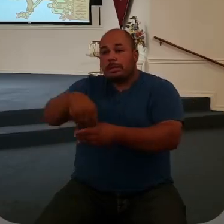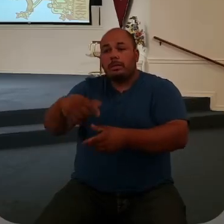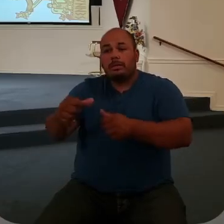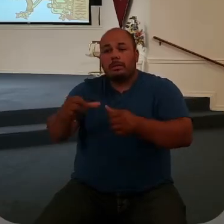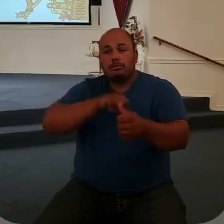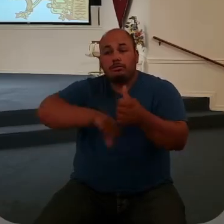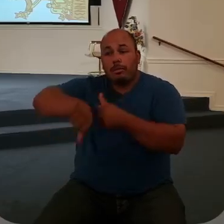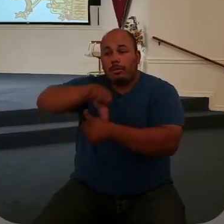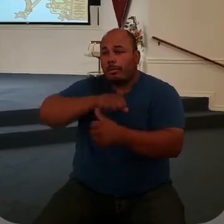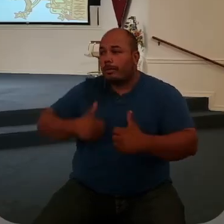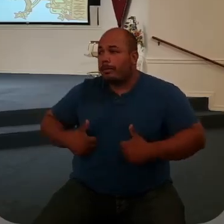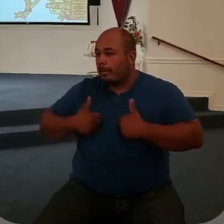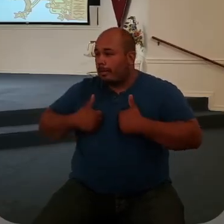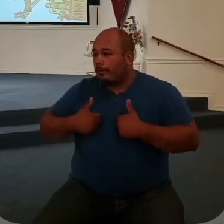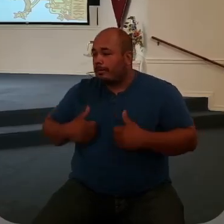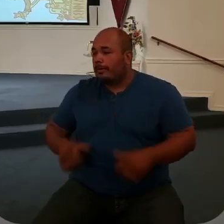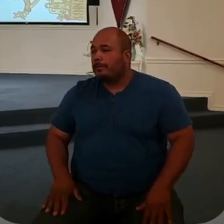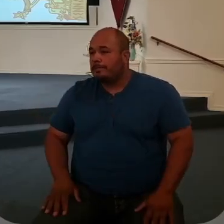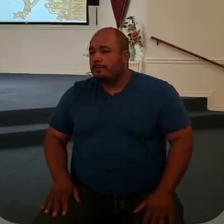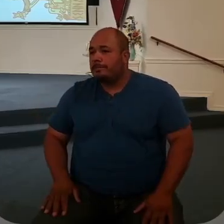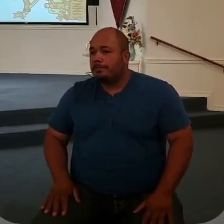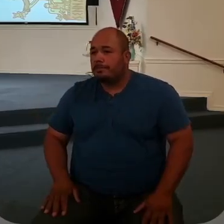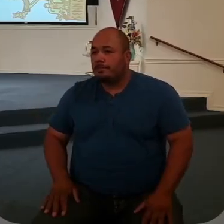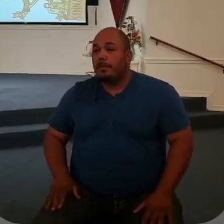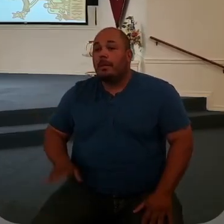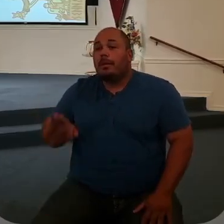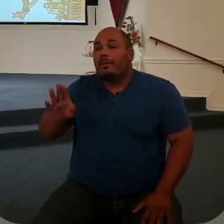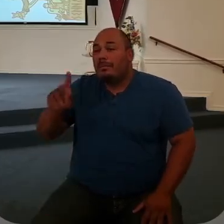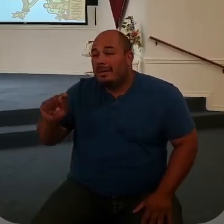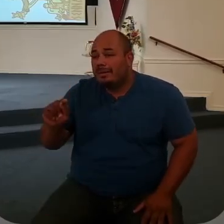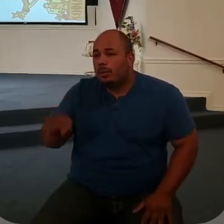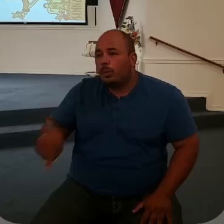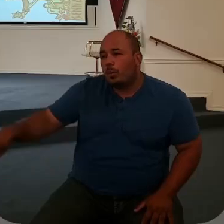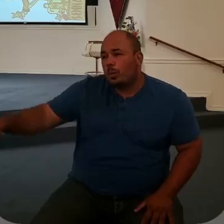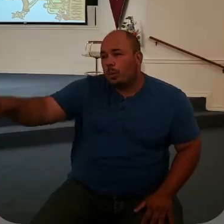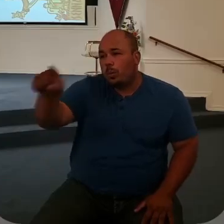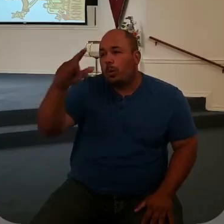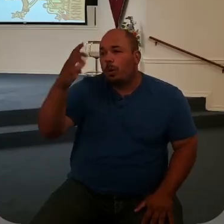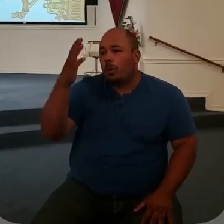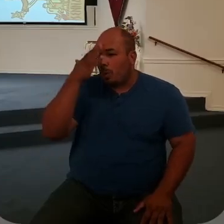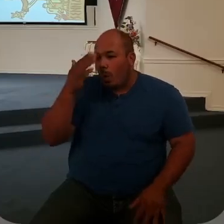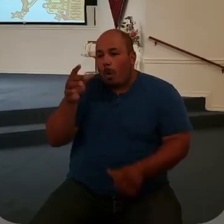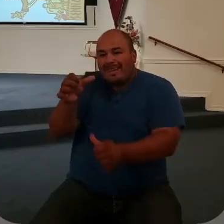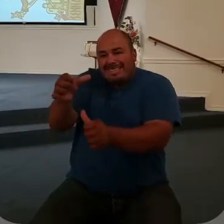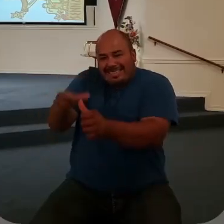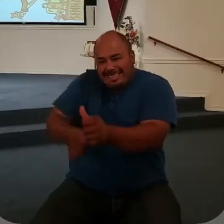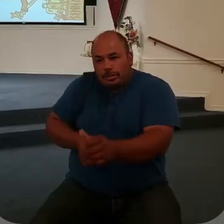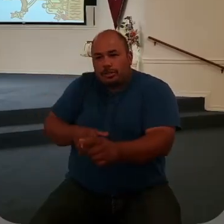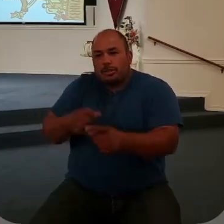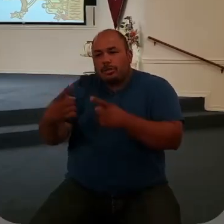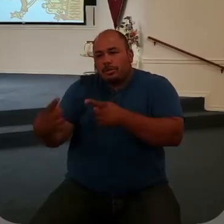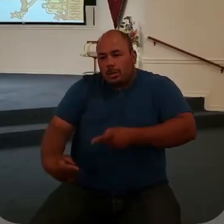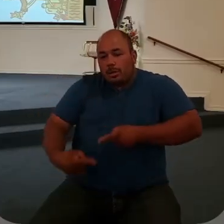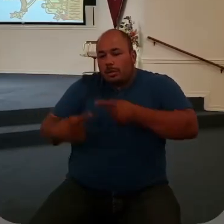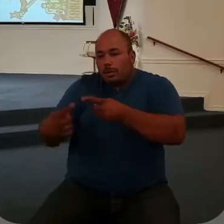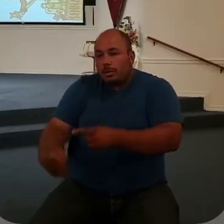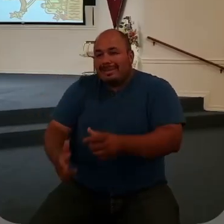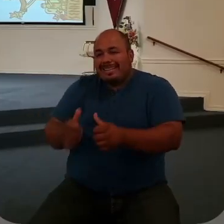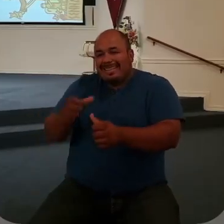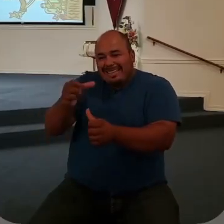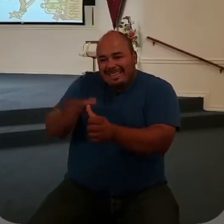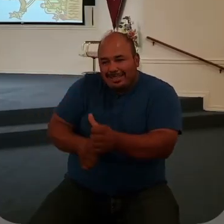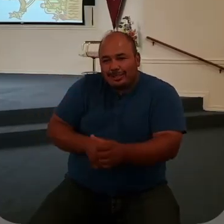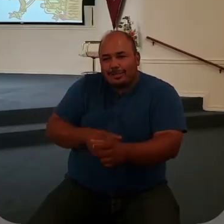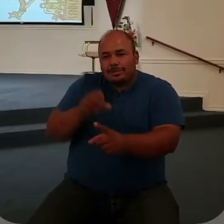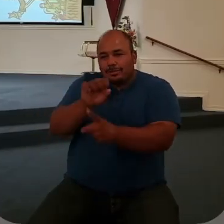bit. A lot of times we don't. But Lord, you know the hearts of each one of us. You know what's going on in our lives from day to day. And Lord, I just pray